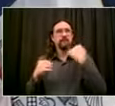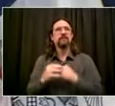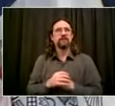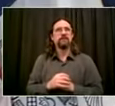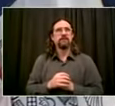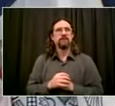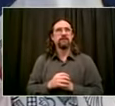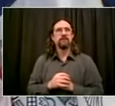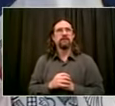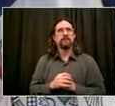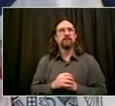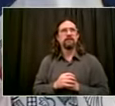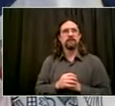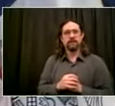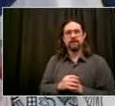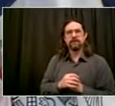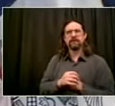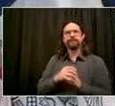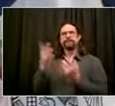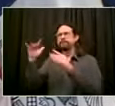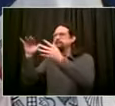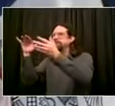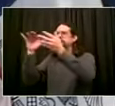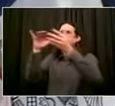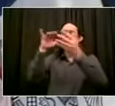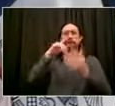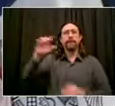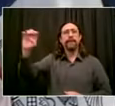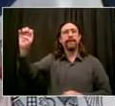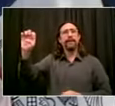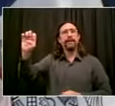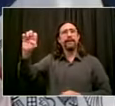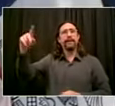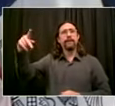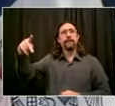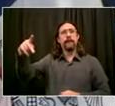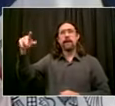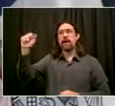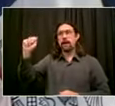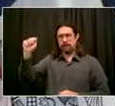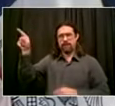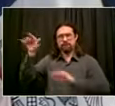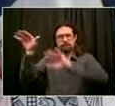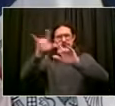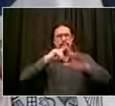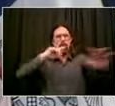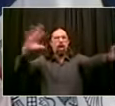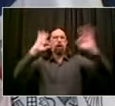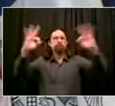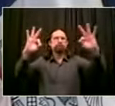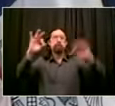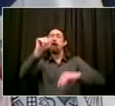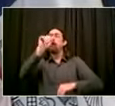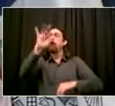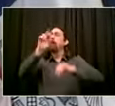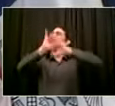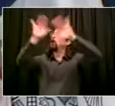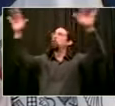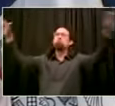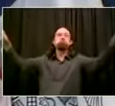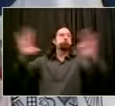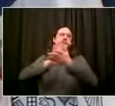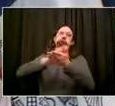hear a consensus of healthcare leaders, that will be the single most important factor in giving people comfort in taking a vaccine. I think the second